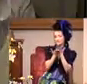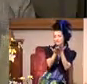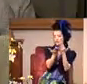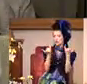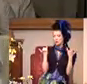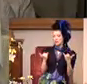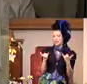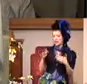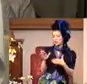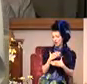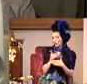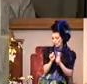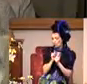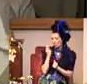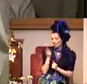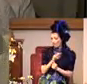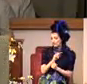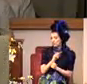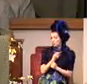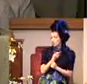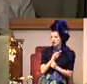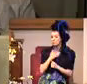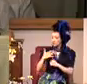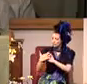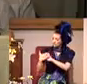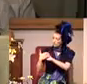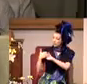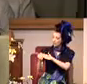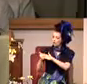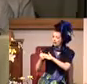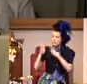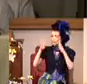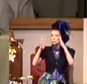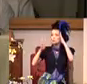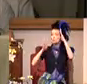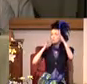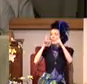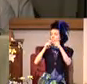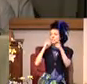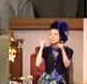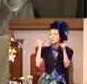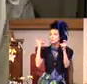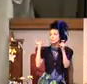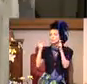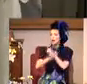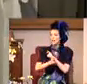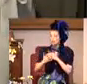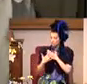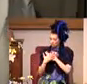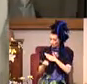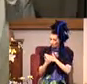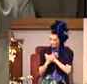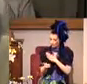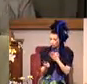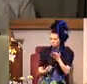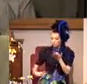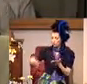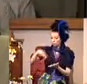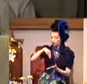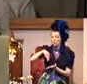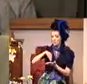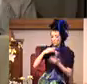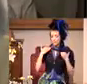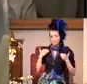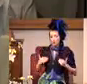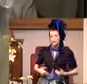in our suffering, but calling us to create change in the world. Calling us through our own resurrected bodies